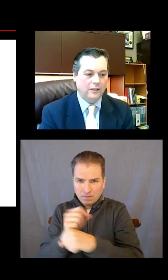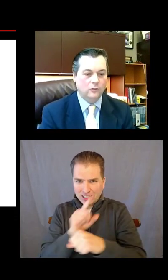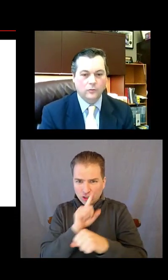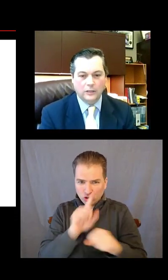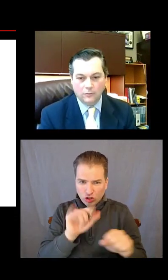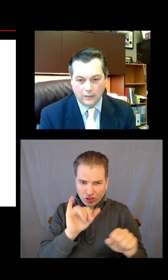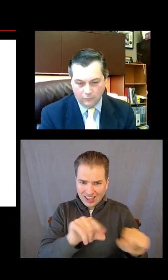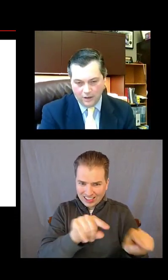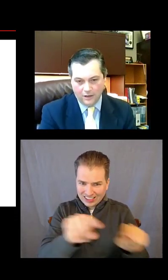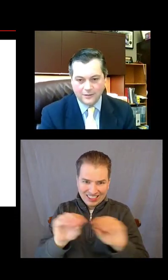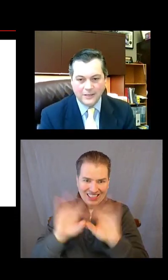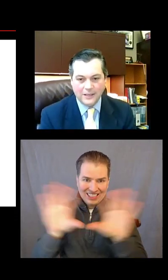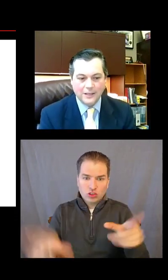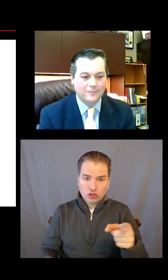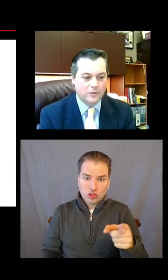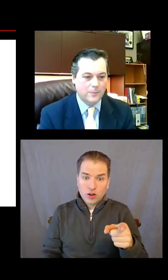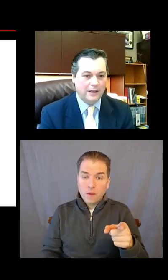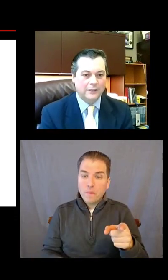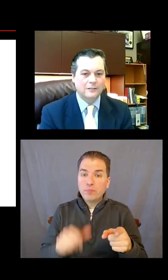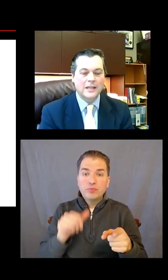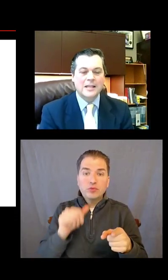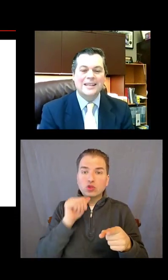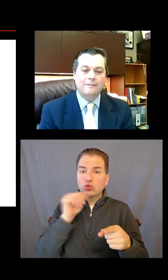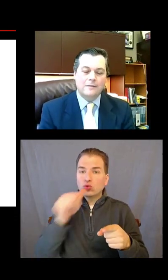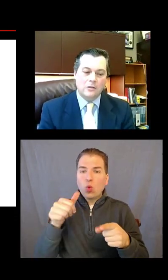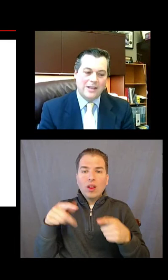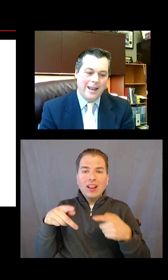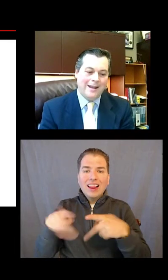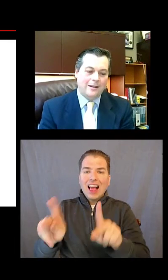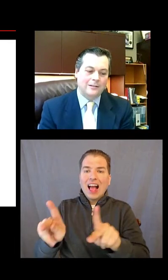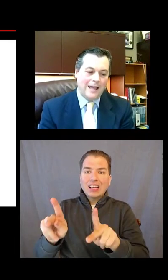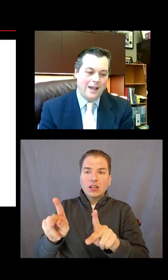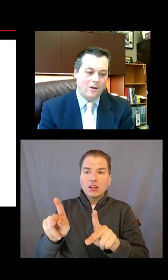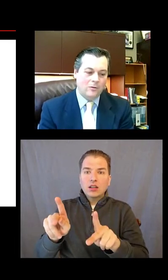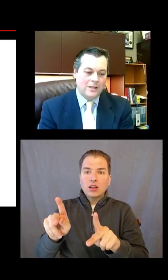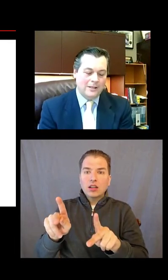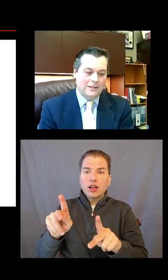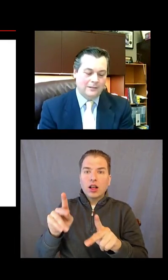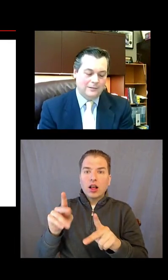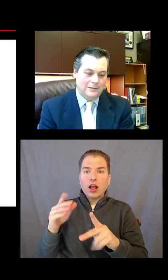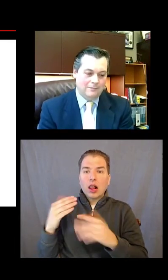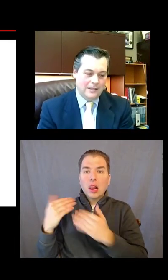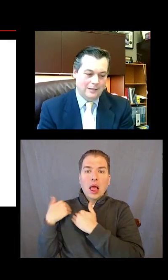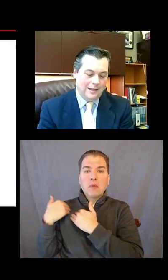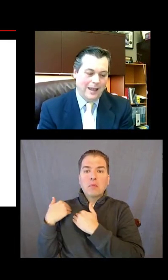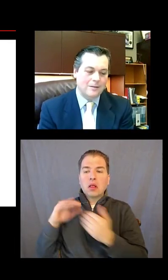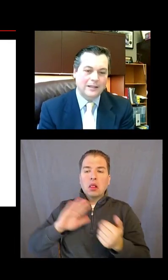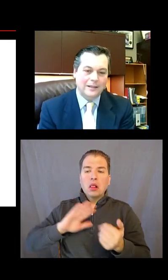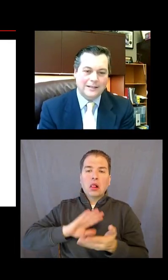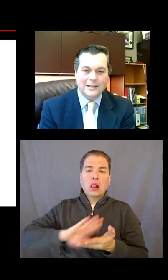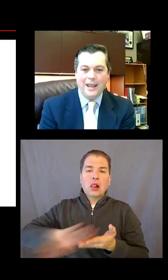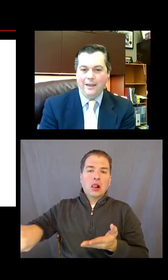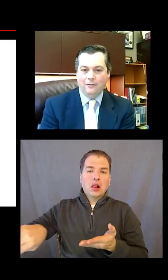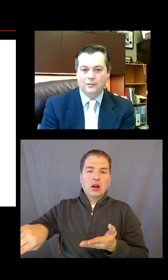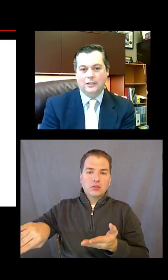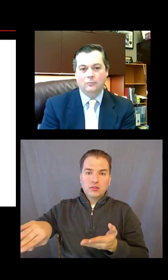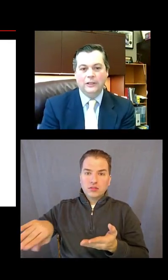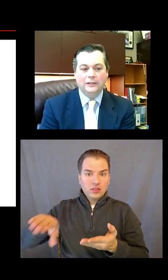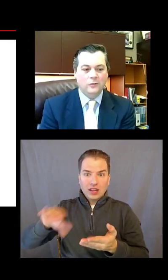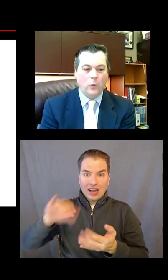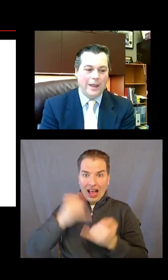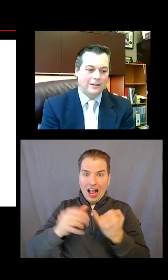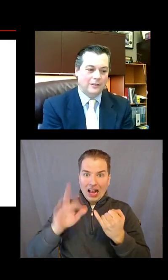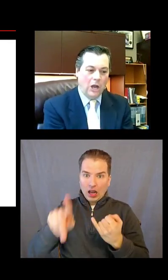try to train, we call it the P&F perspective. You can't allow the liability tail